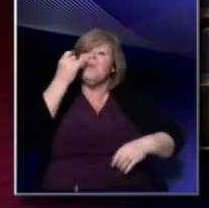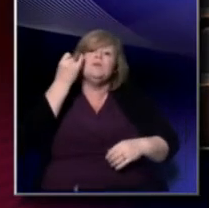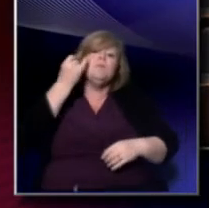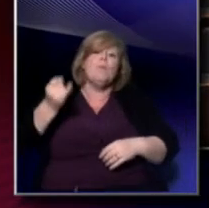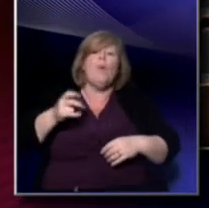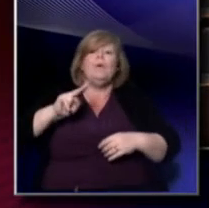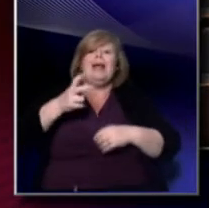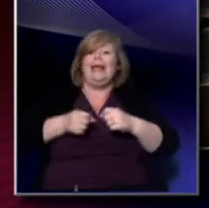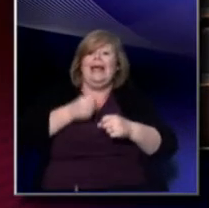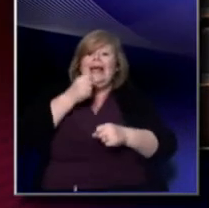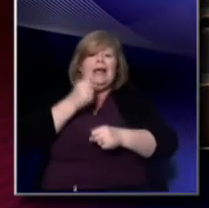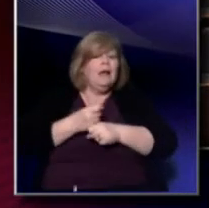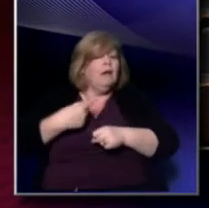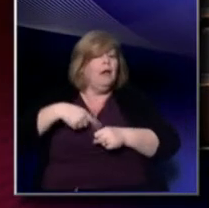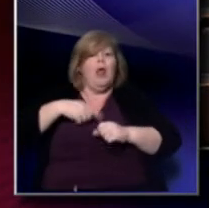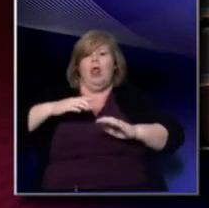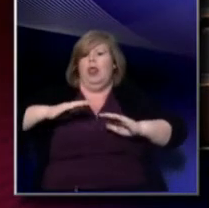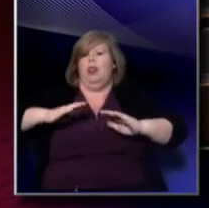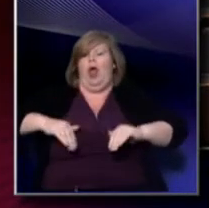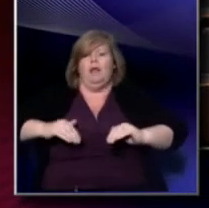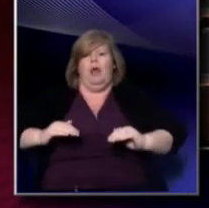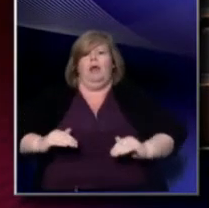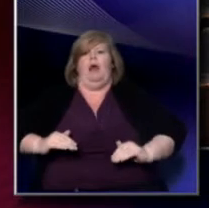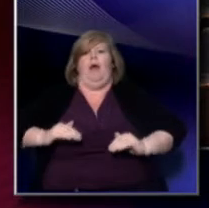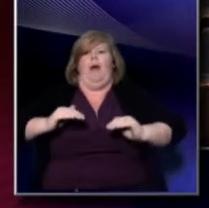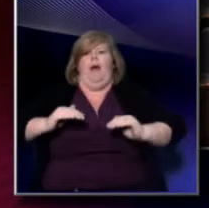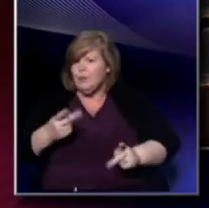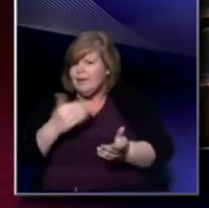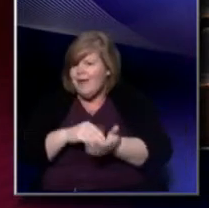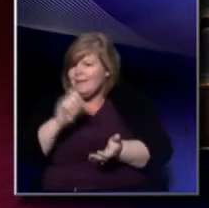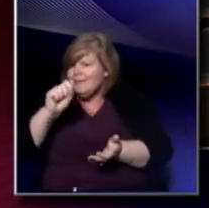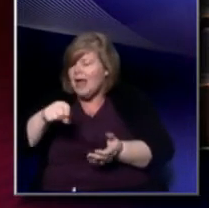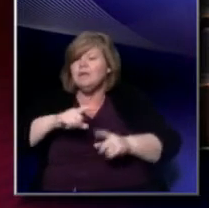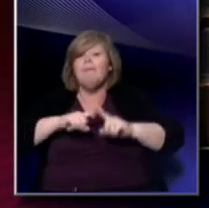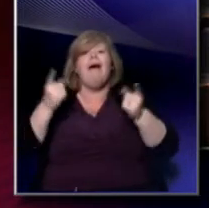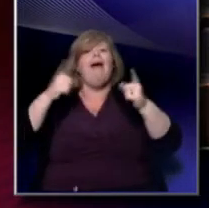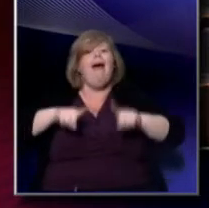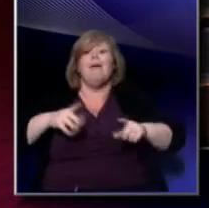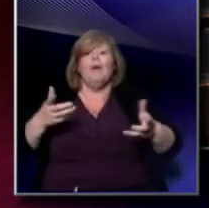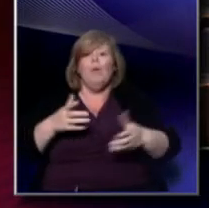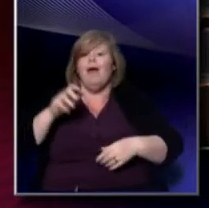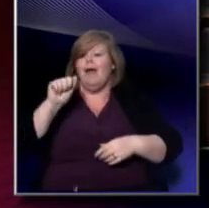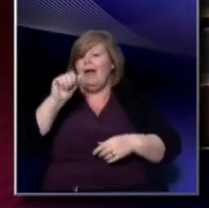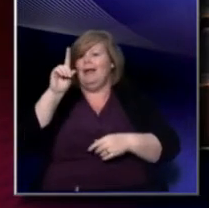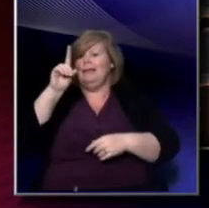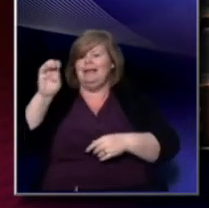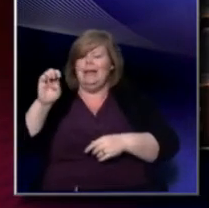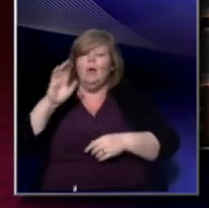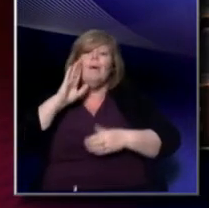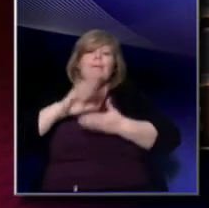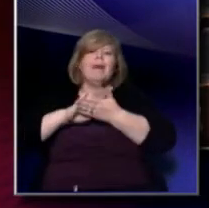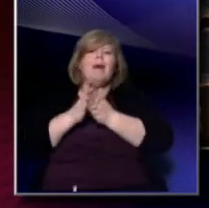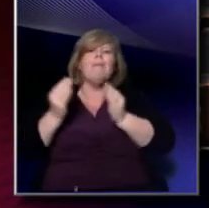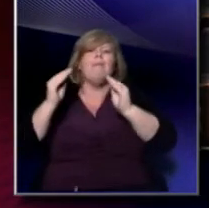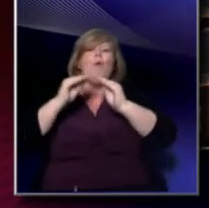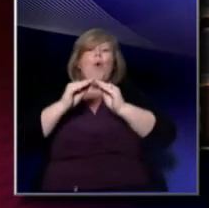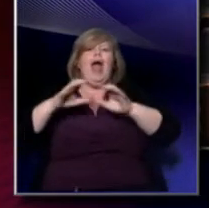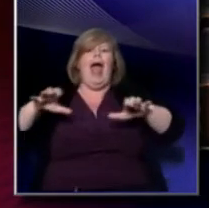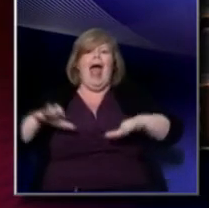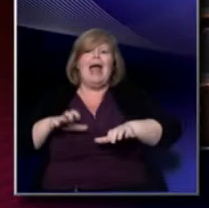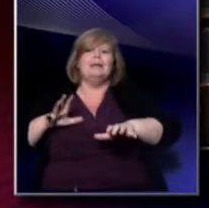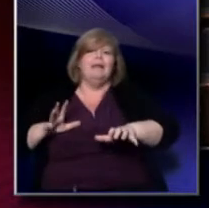year we're not out of school improvement, we will continue. ADE will take a more active role in assisting